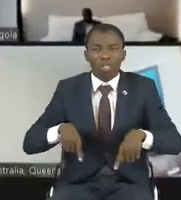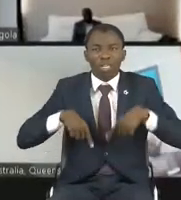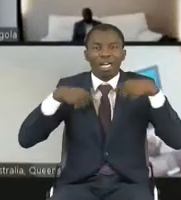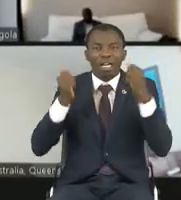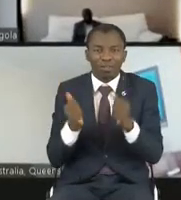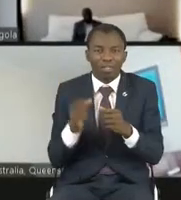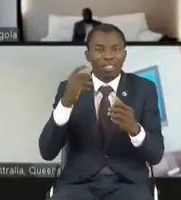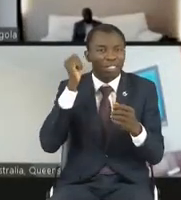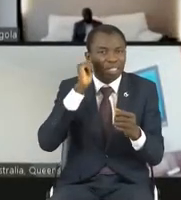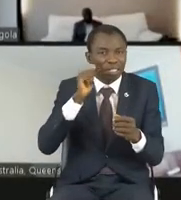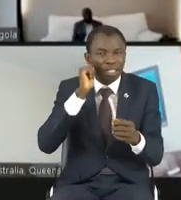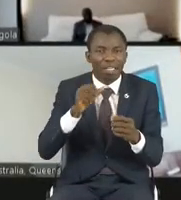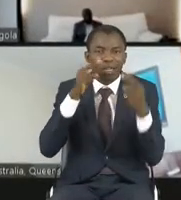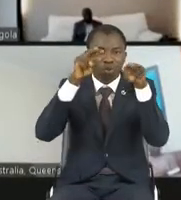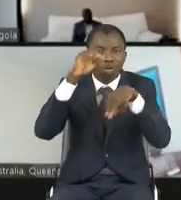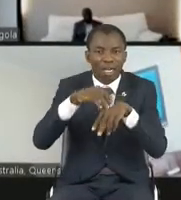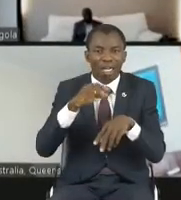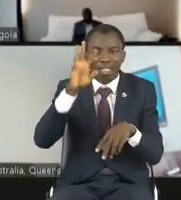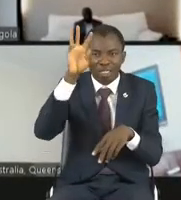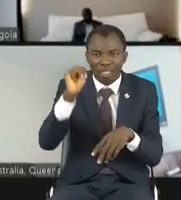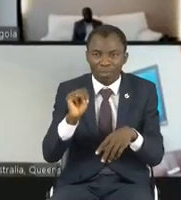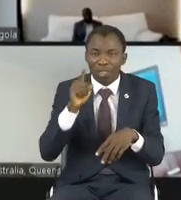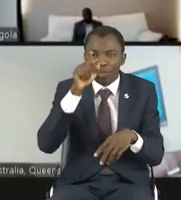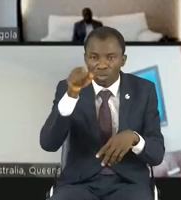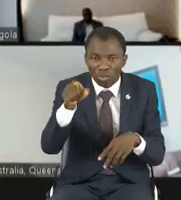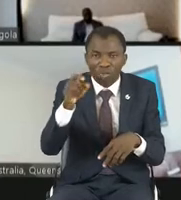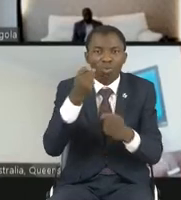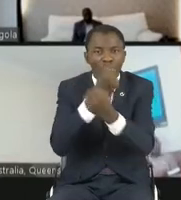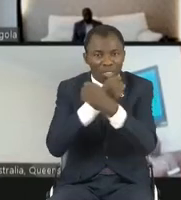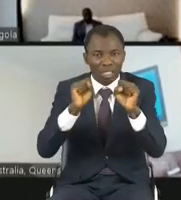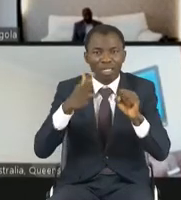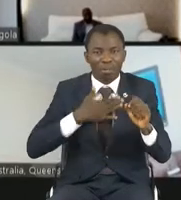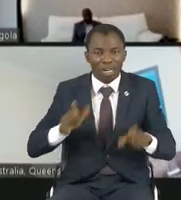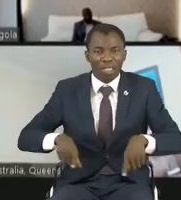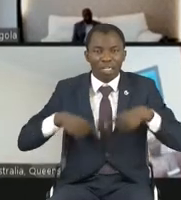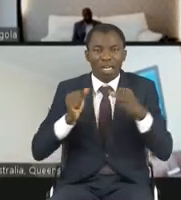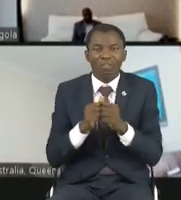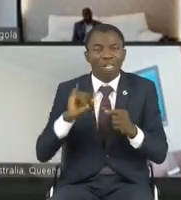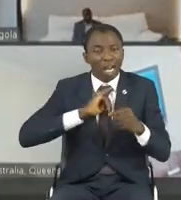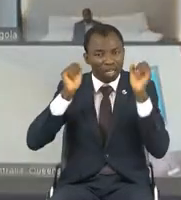him and said, "You saved my life. I should have died.